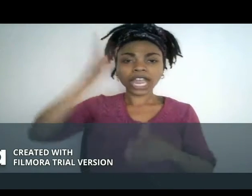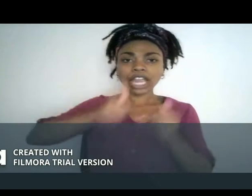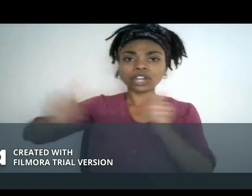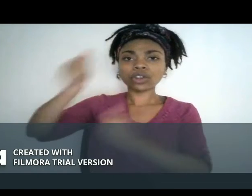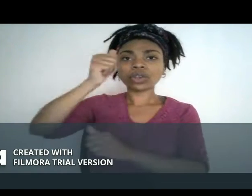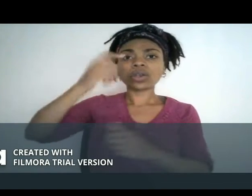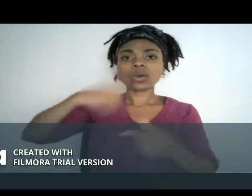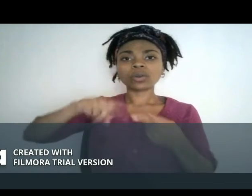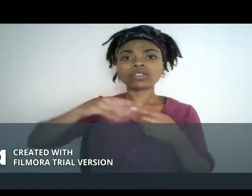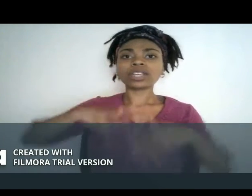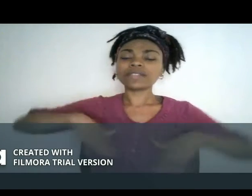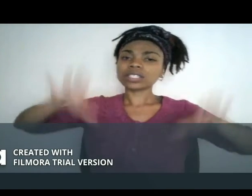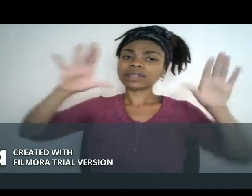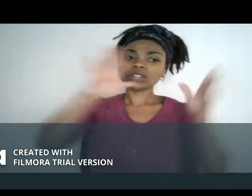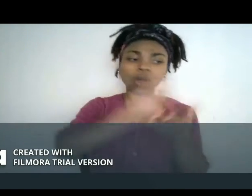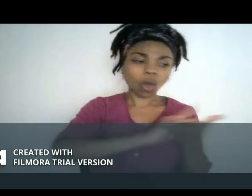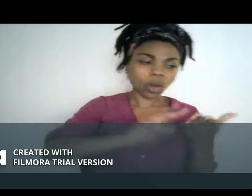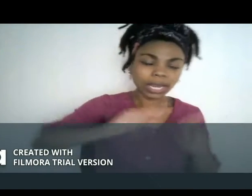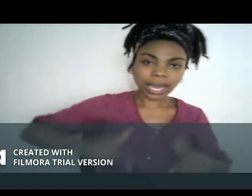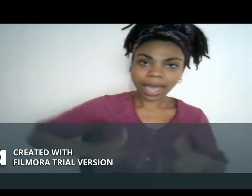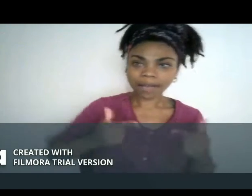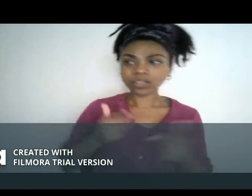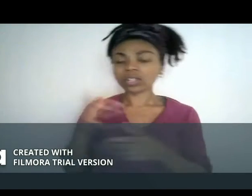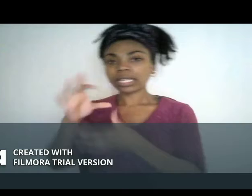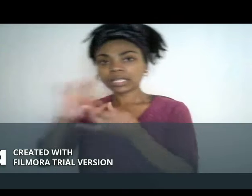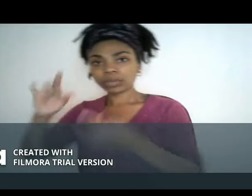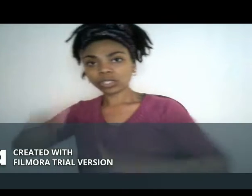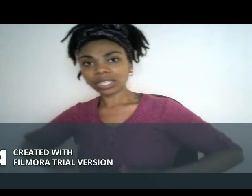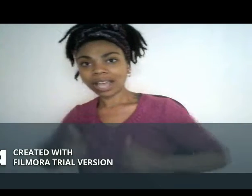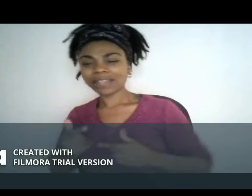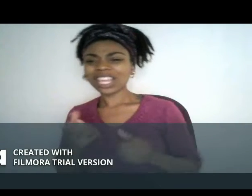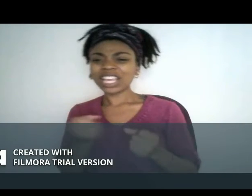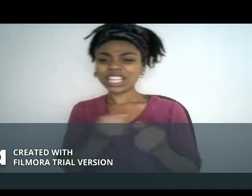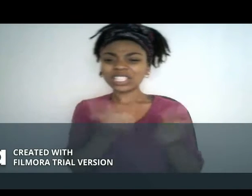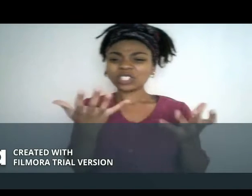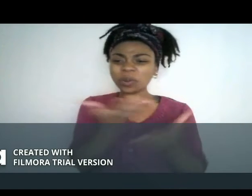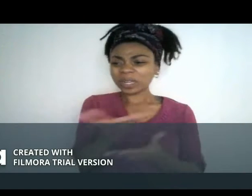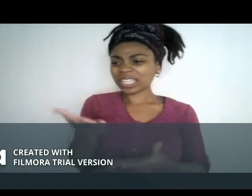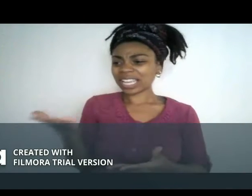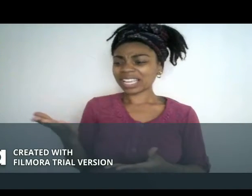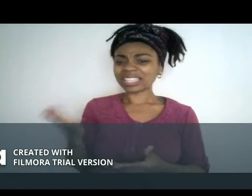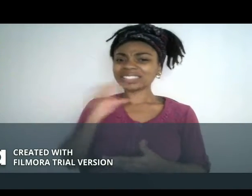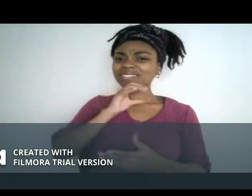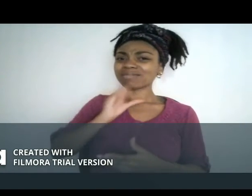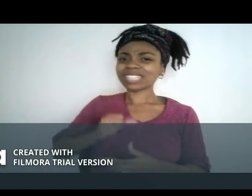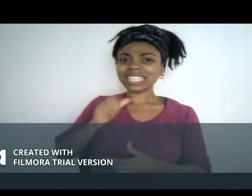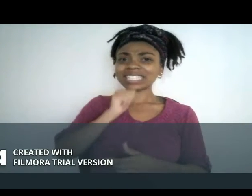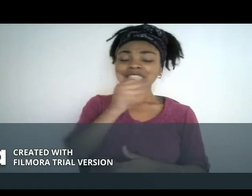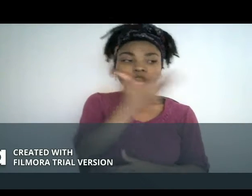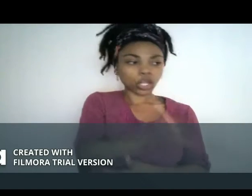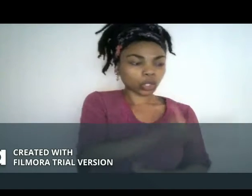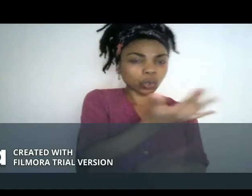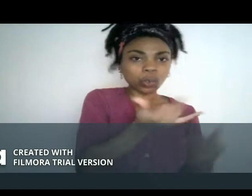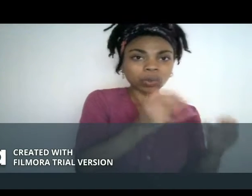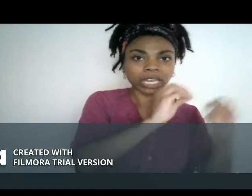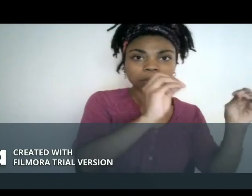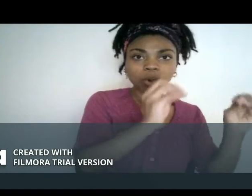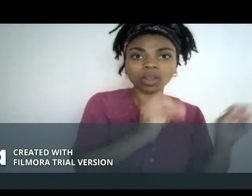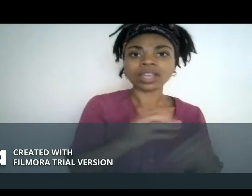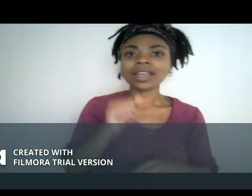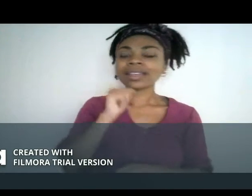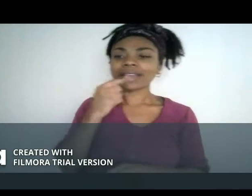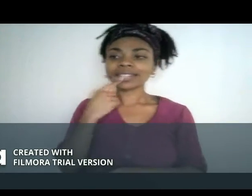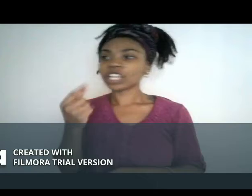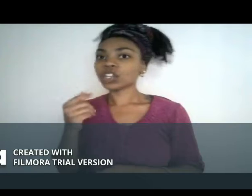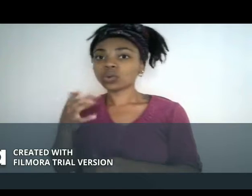to the holy life, when you give yourself to a spiritual life, it's so much not you anymore. And I'm not saying that you're not going to still